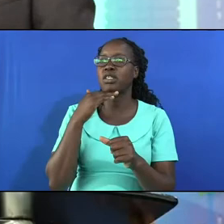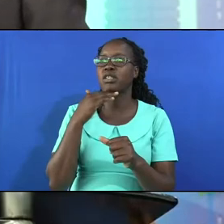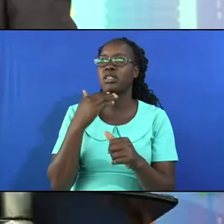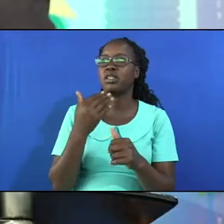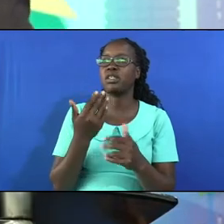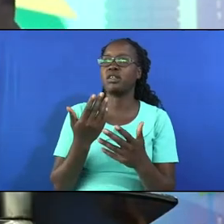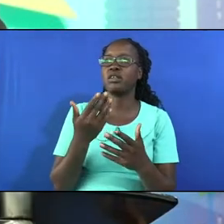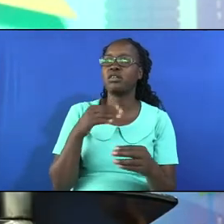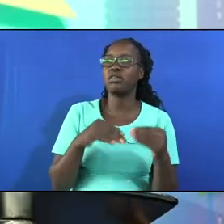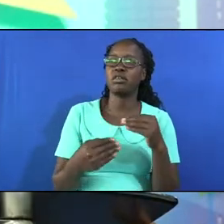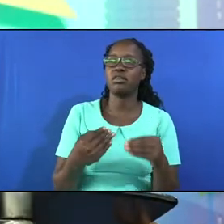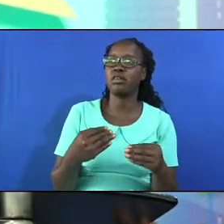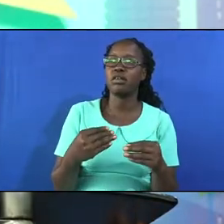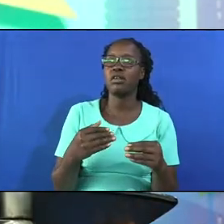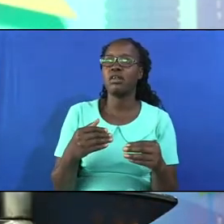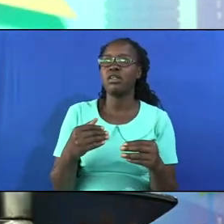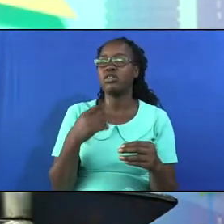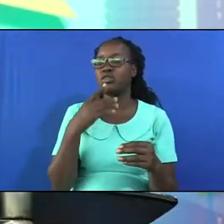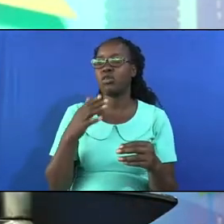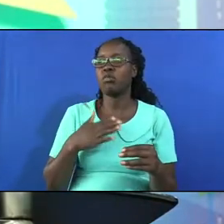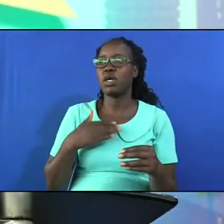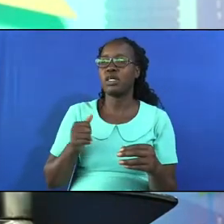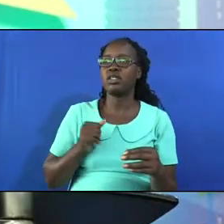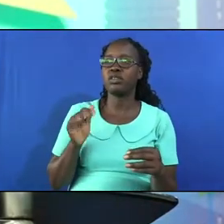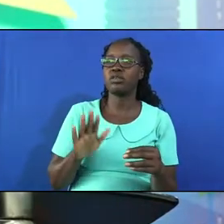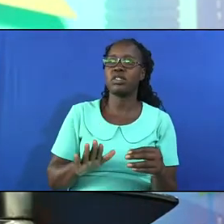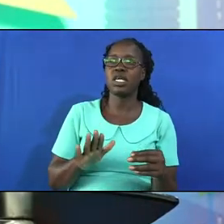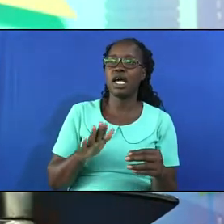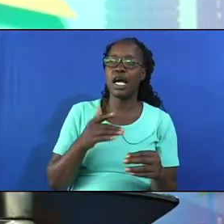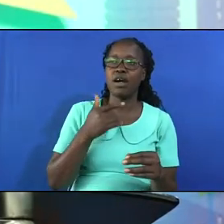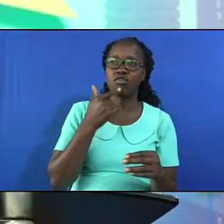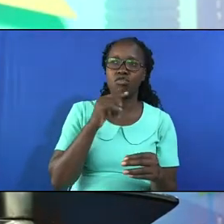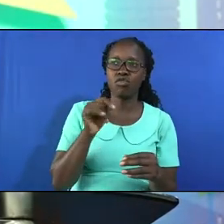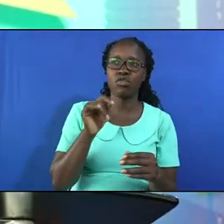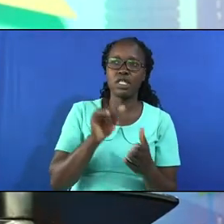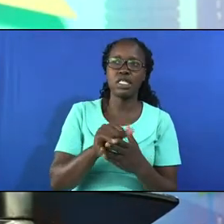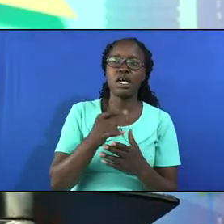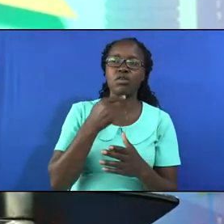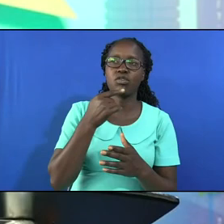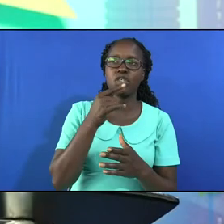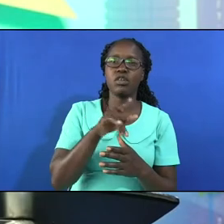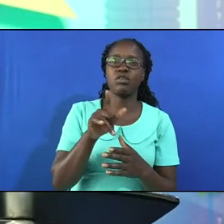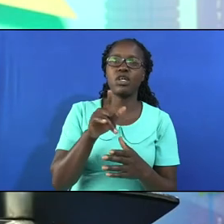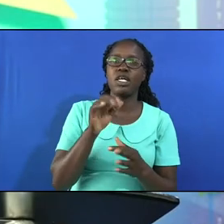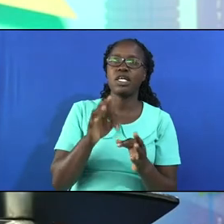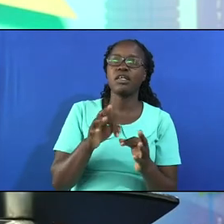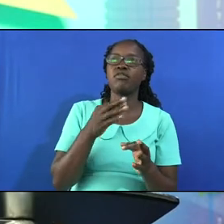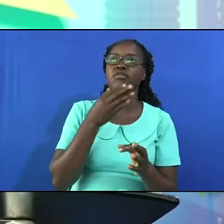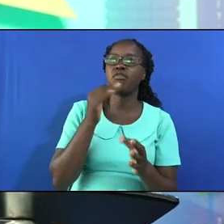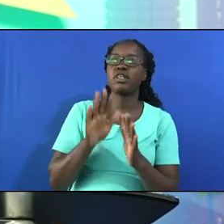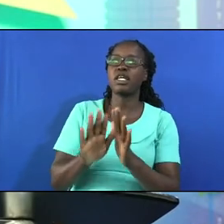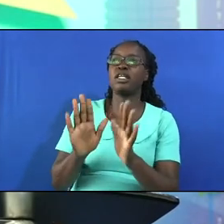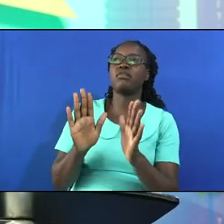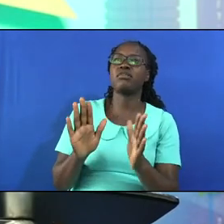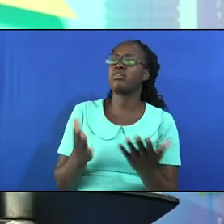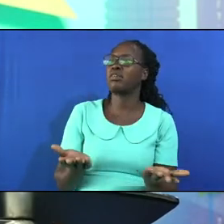left. So my daughter, I know I had told you, but I want to tell you, you know, when your father